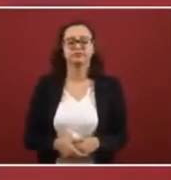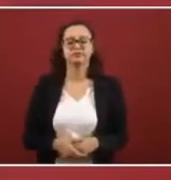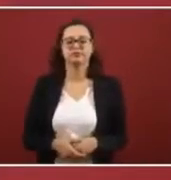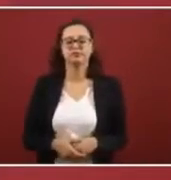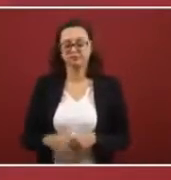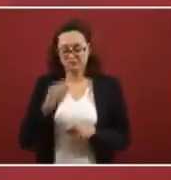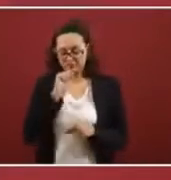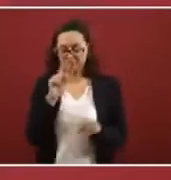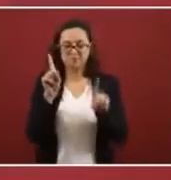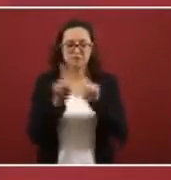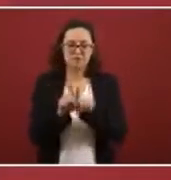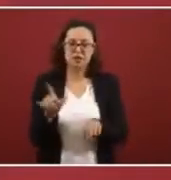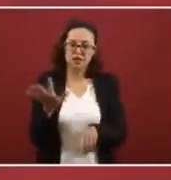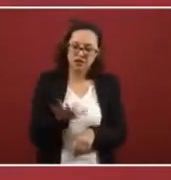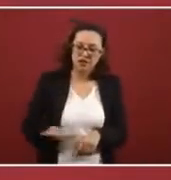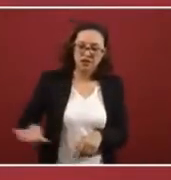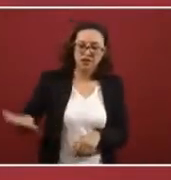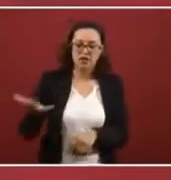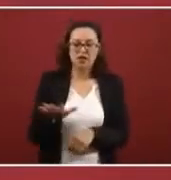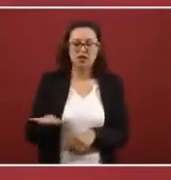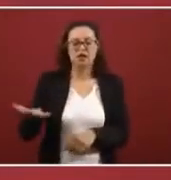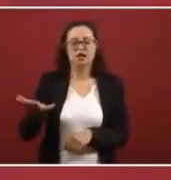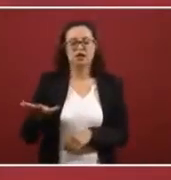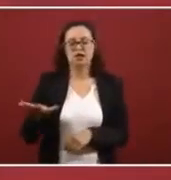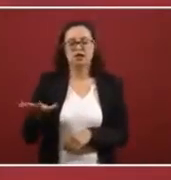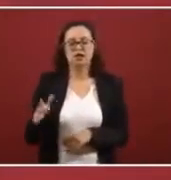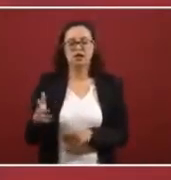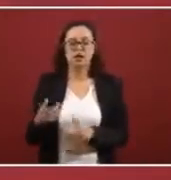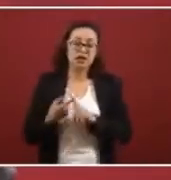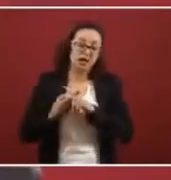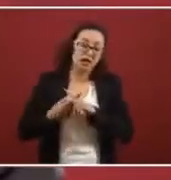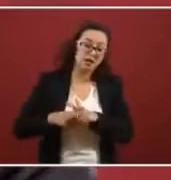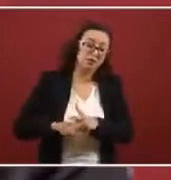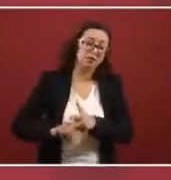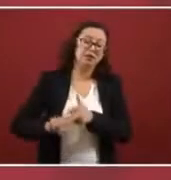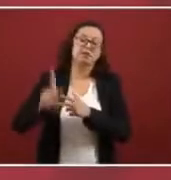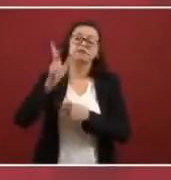in that region. They developed the